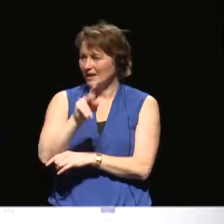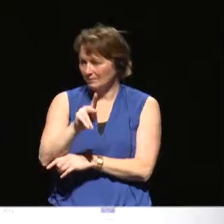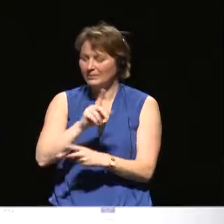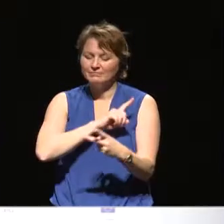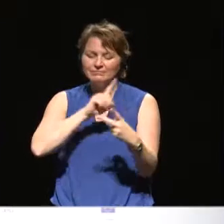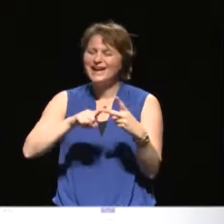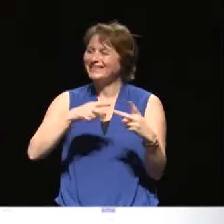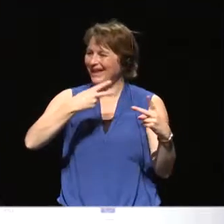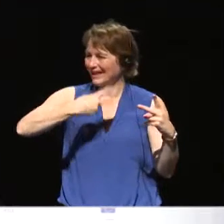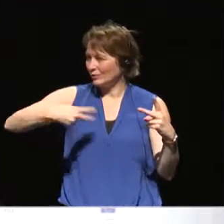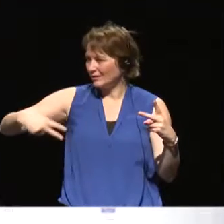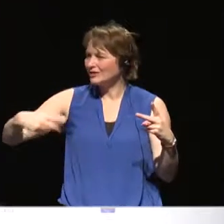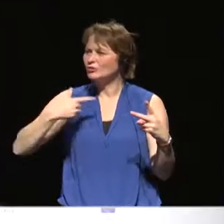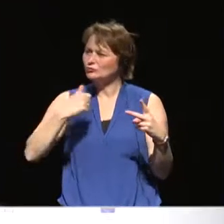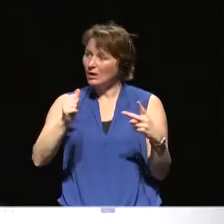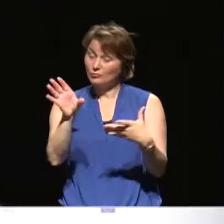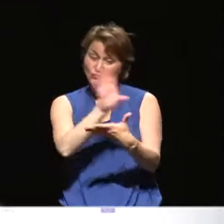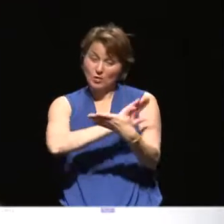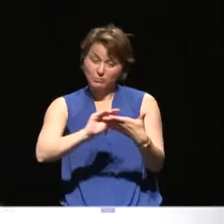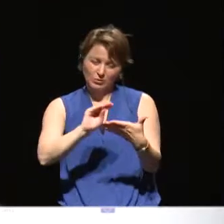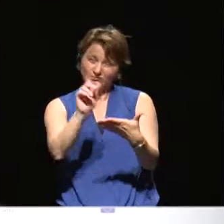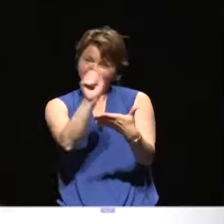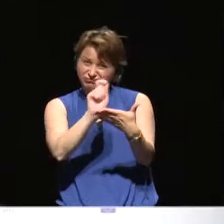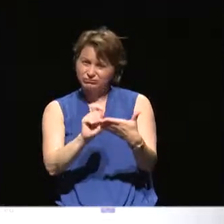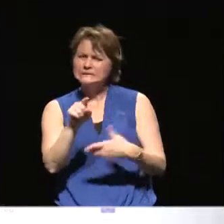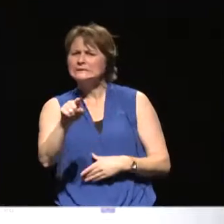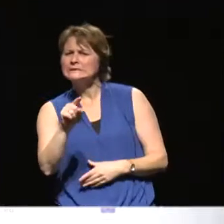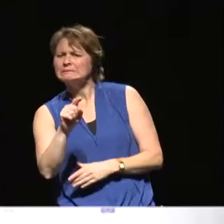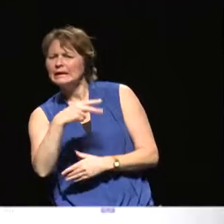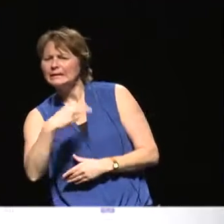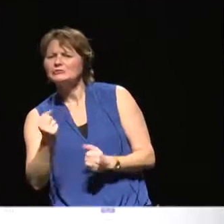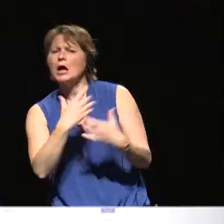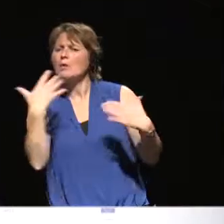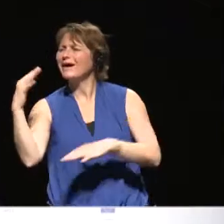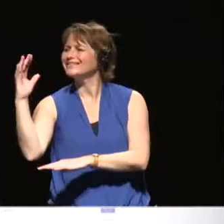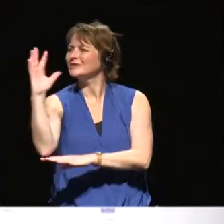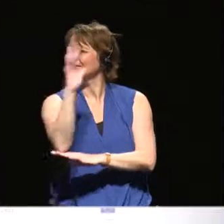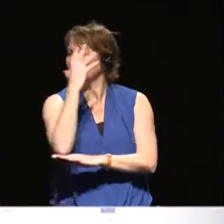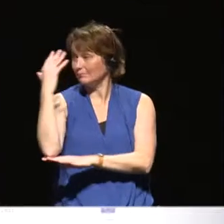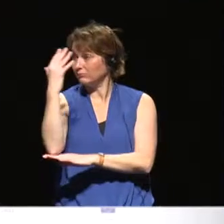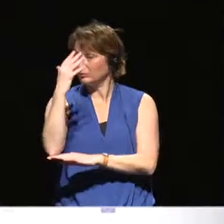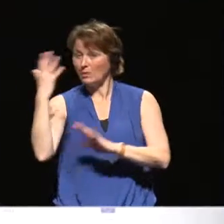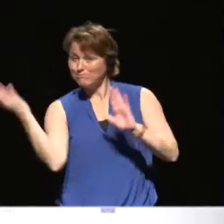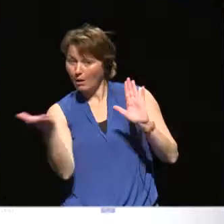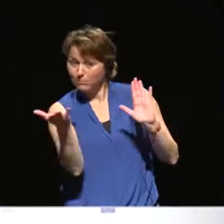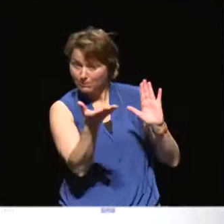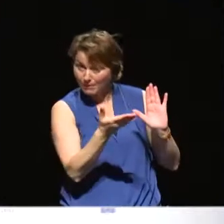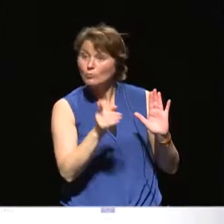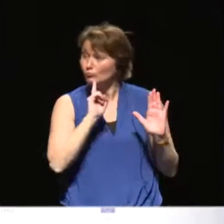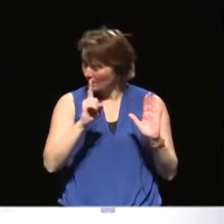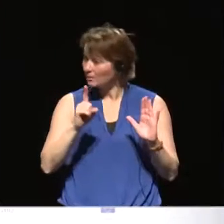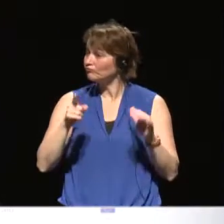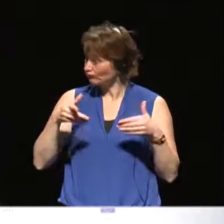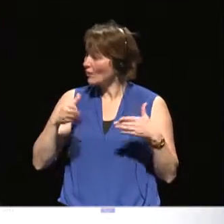report trying to assess how much of Indonesia's timber logging operations were in fact truly licensed and